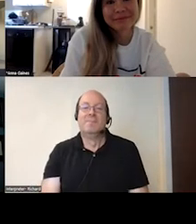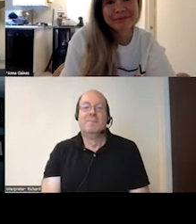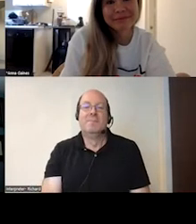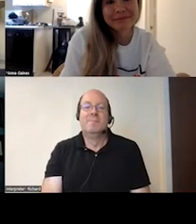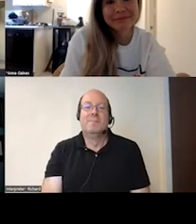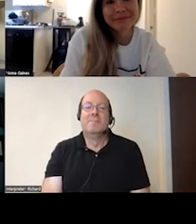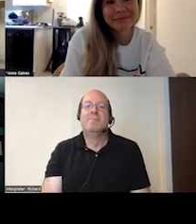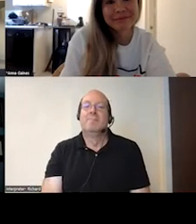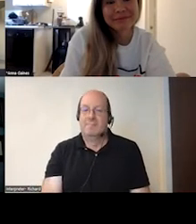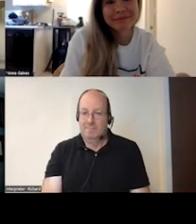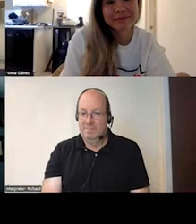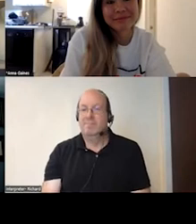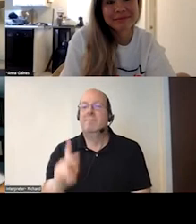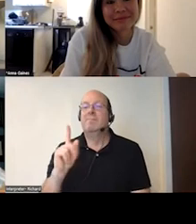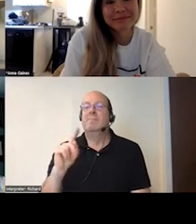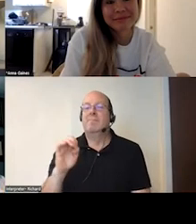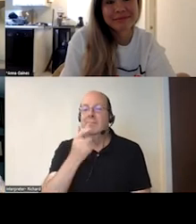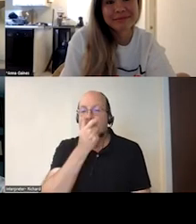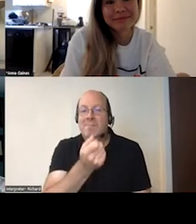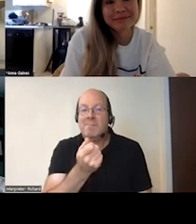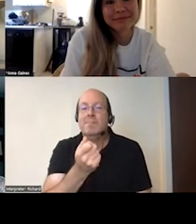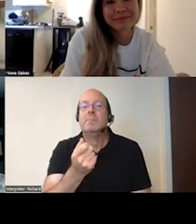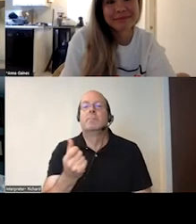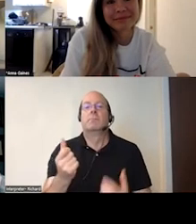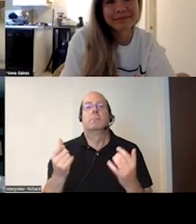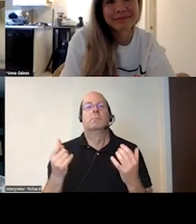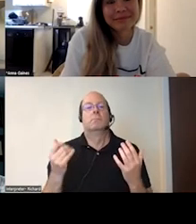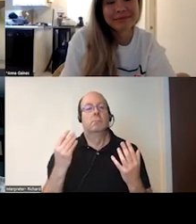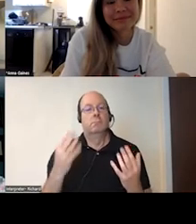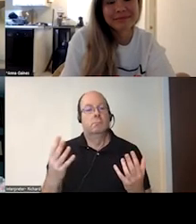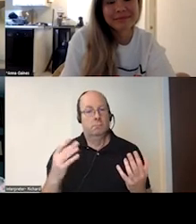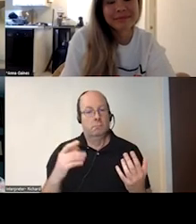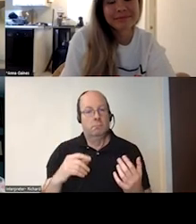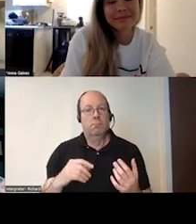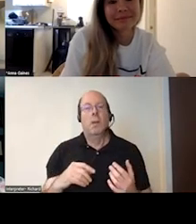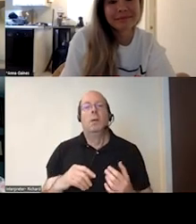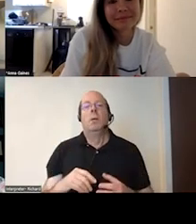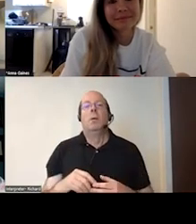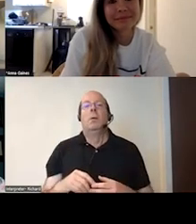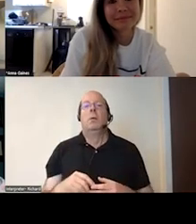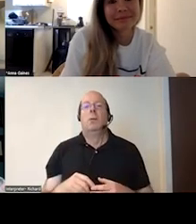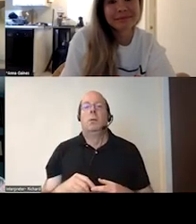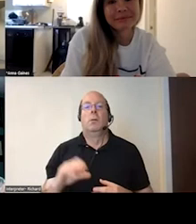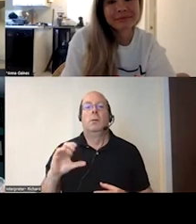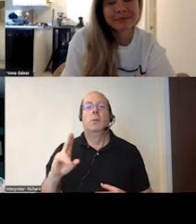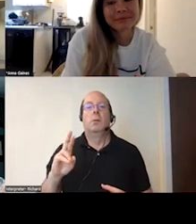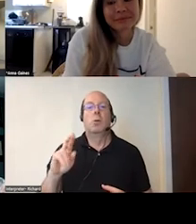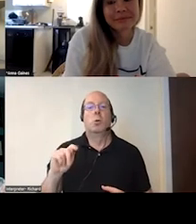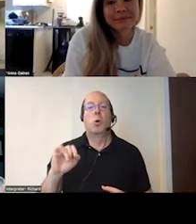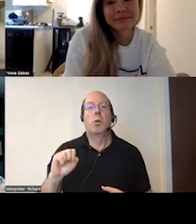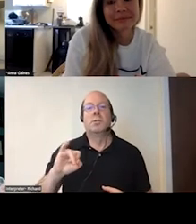Very interesting. I want to just remind everybody that we also have Curtis Johnson here,